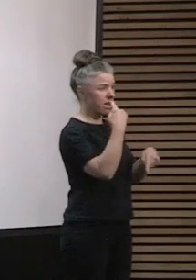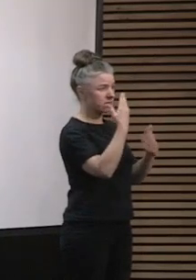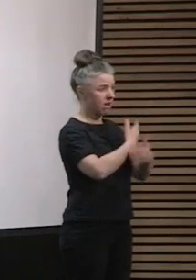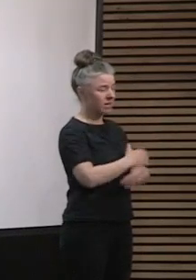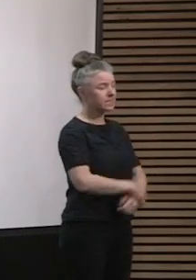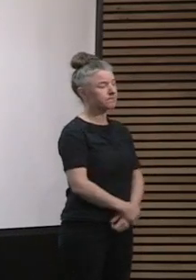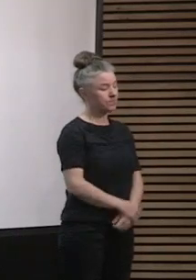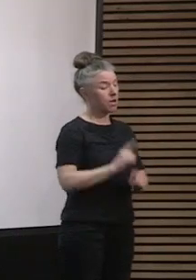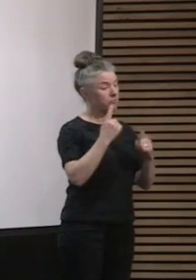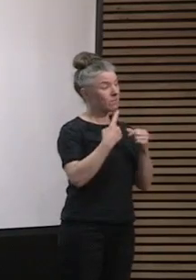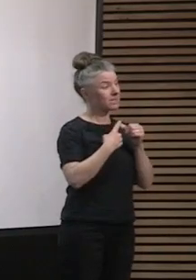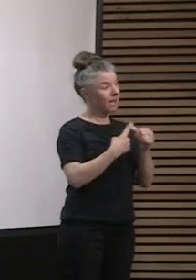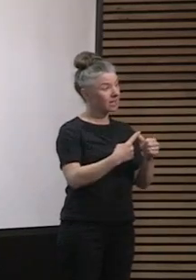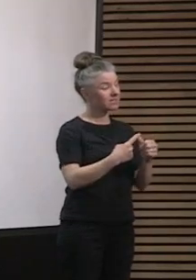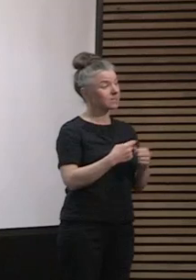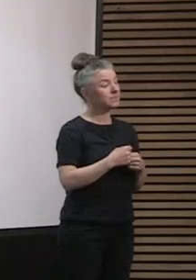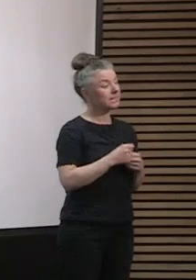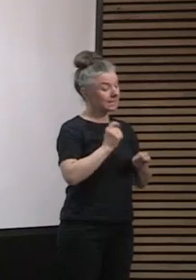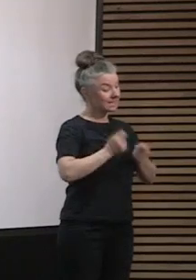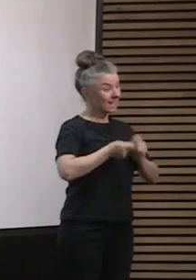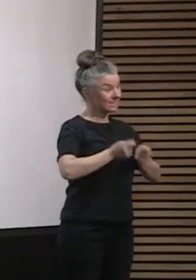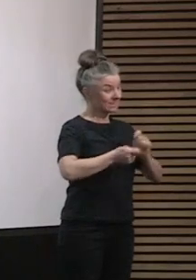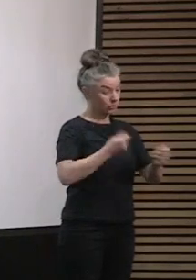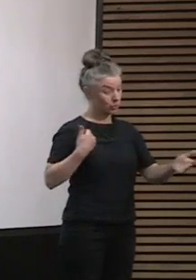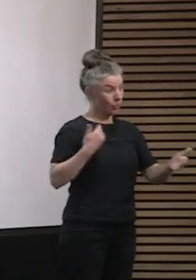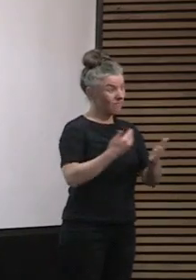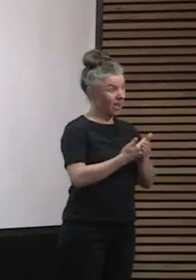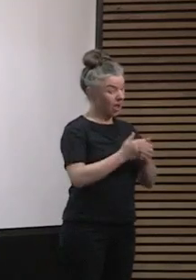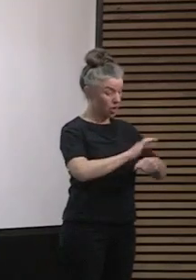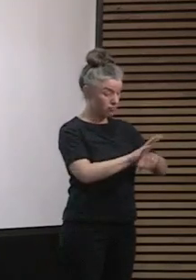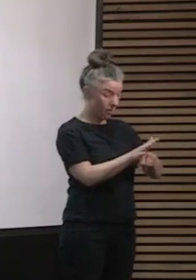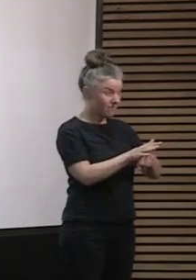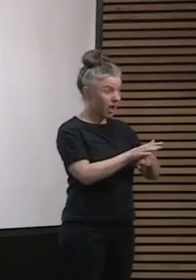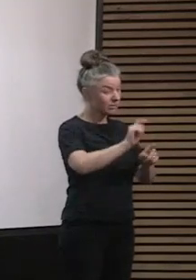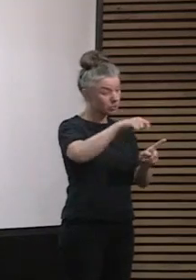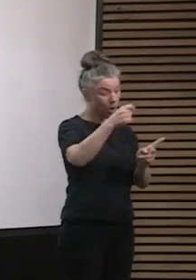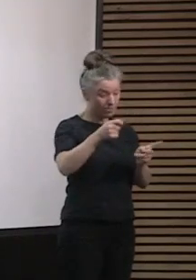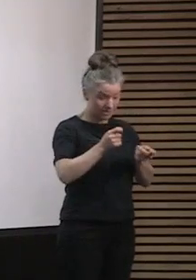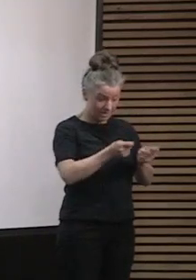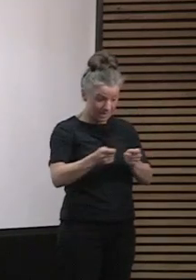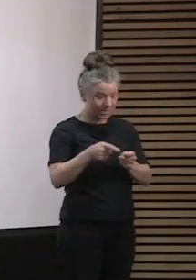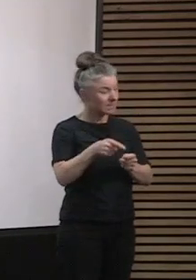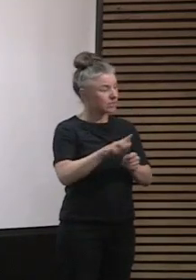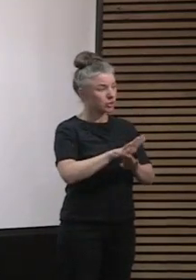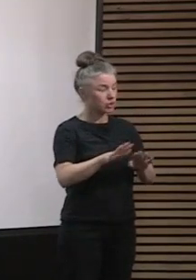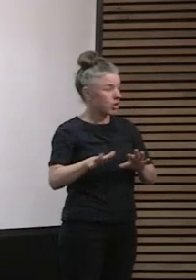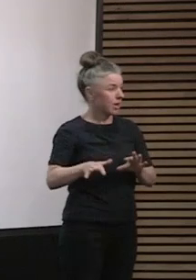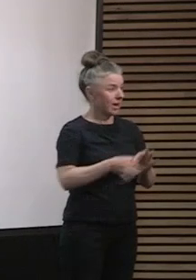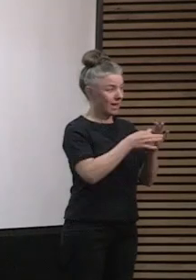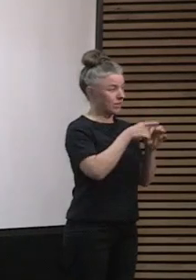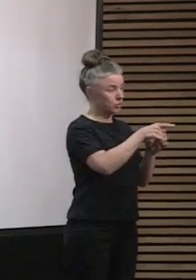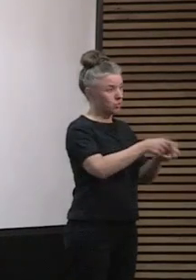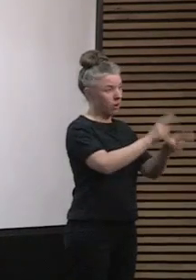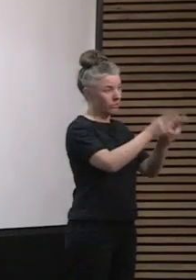telling us at the moment that none of the genome testing that's been carried out to date and that is available to us of those cases we've had in our managed